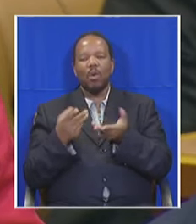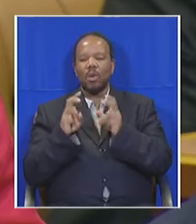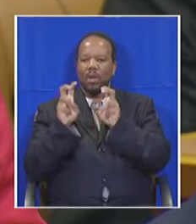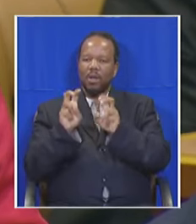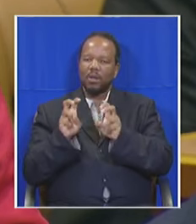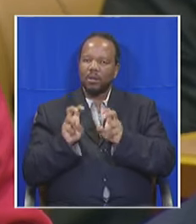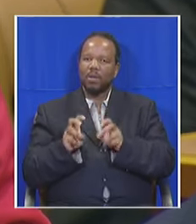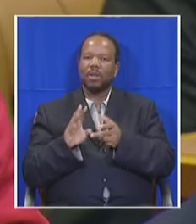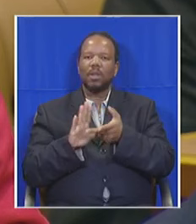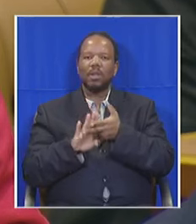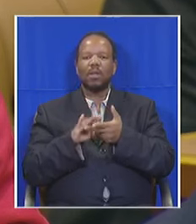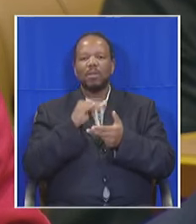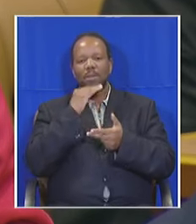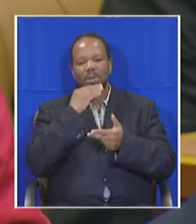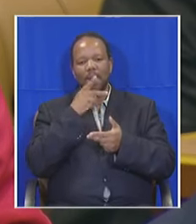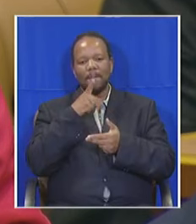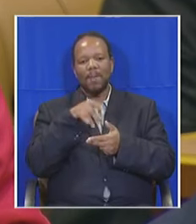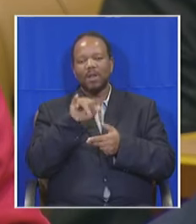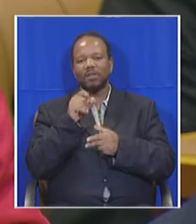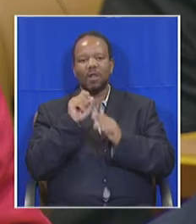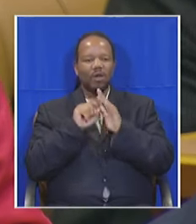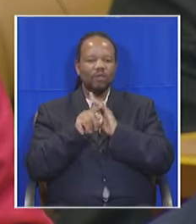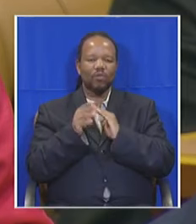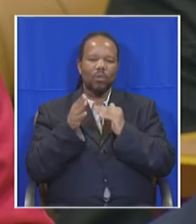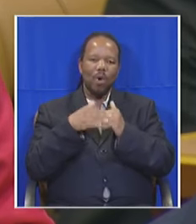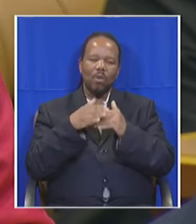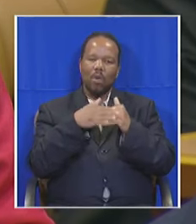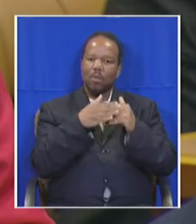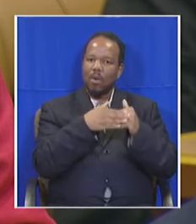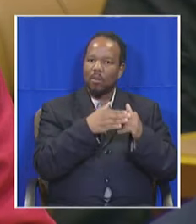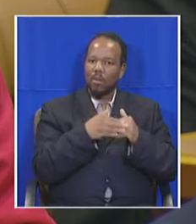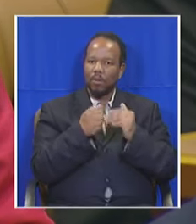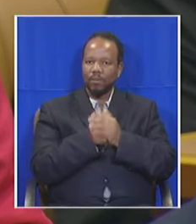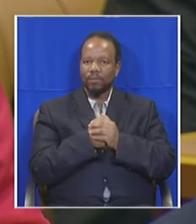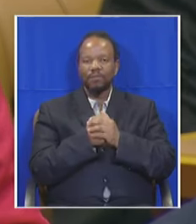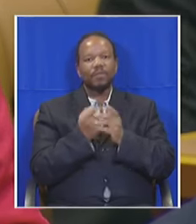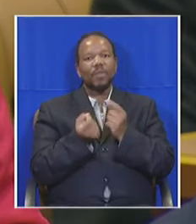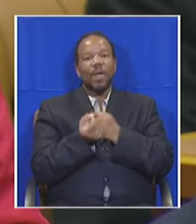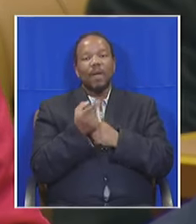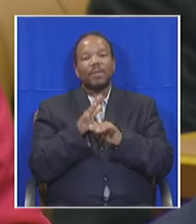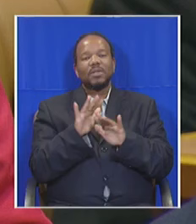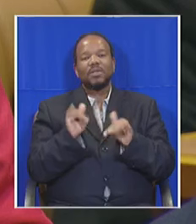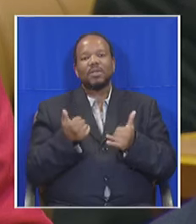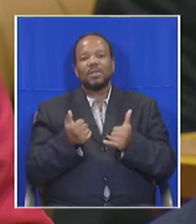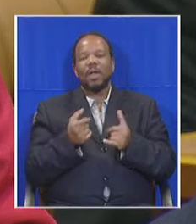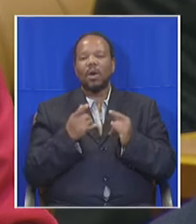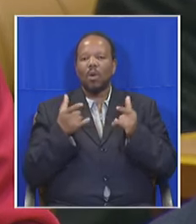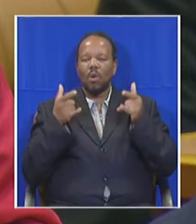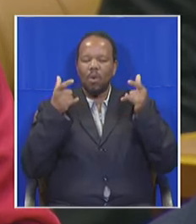more Palestinian refugees. Further note that this is all taking place during the holy month of